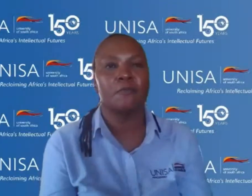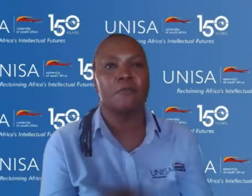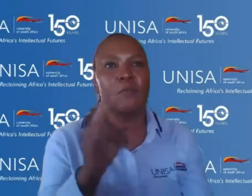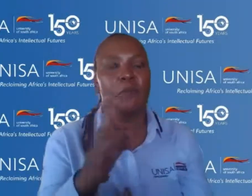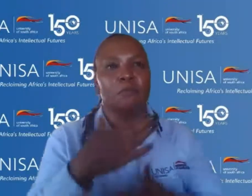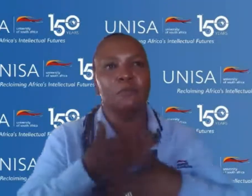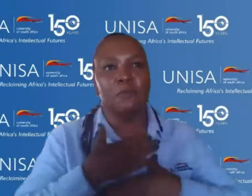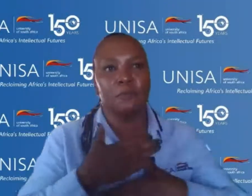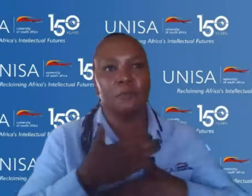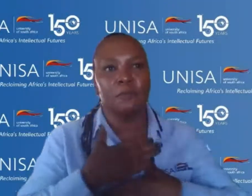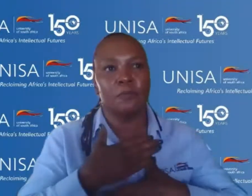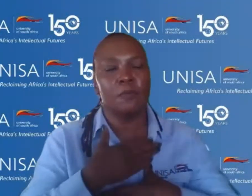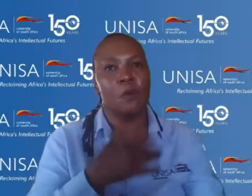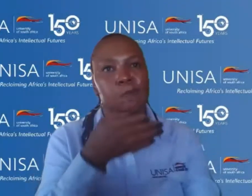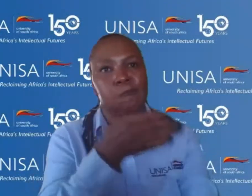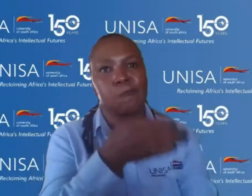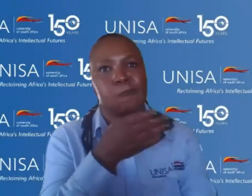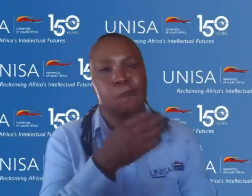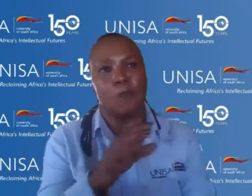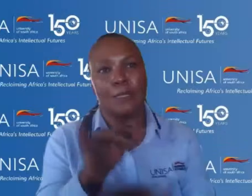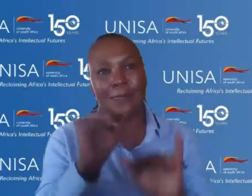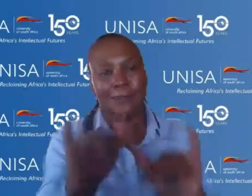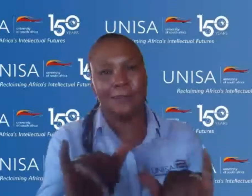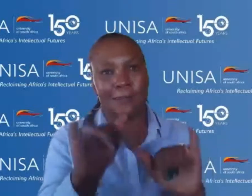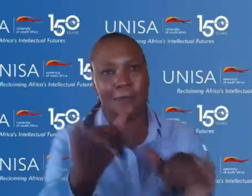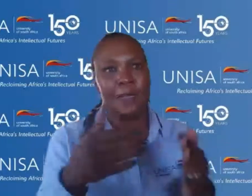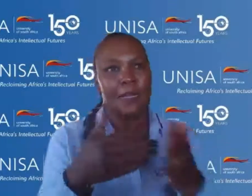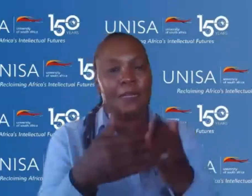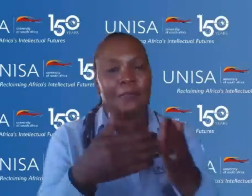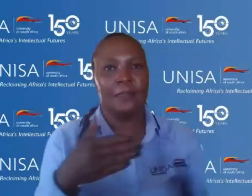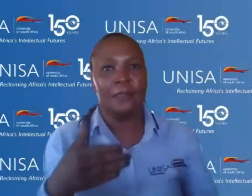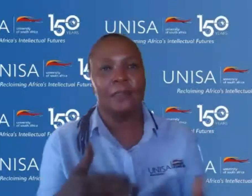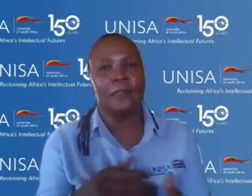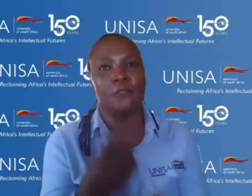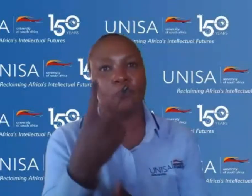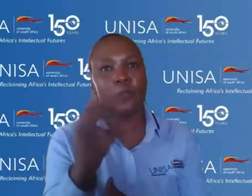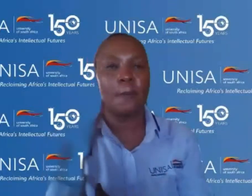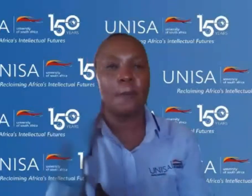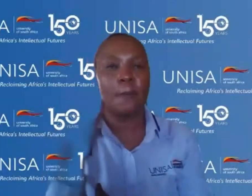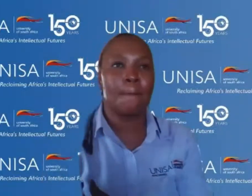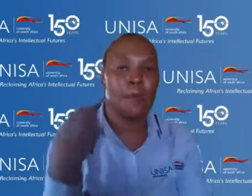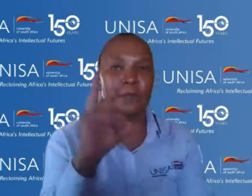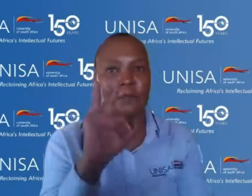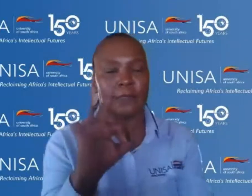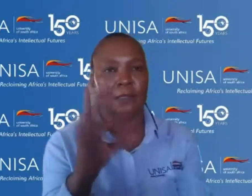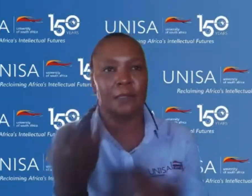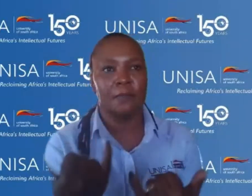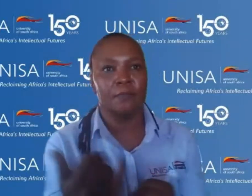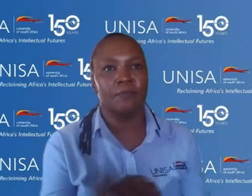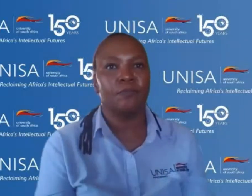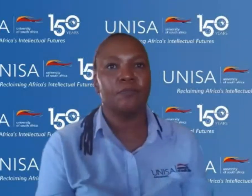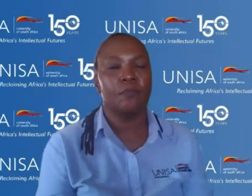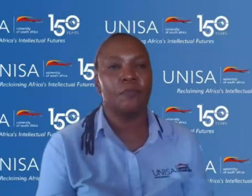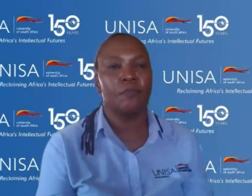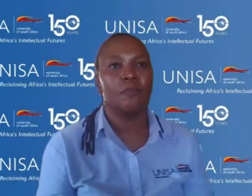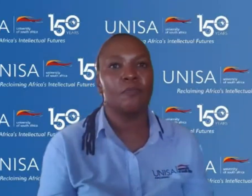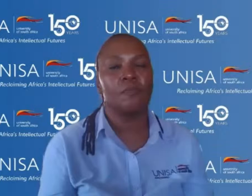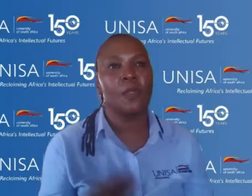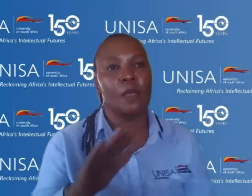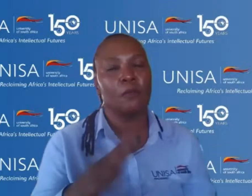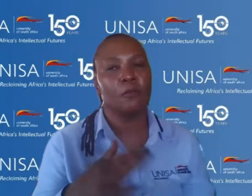that you are able to stay on until now. Time is 3:20. Colleagues, I just wish